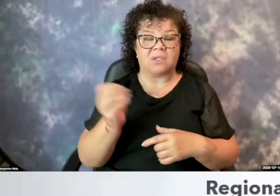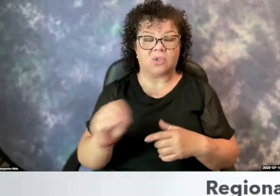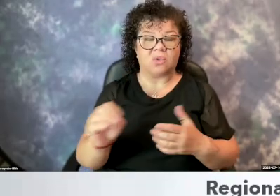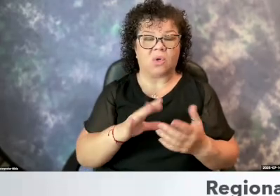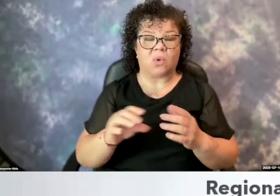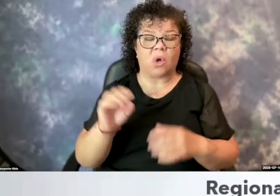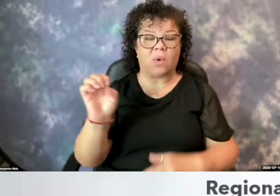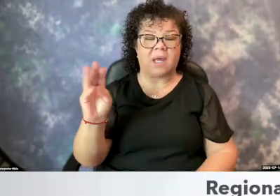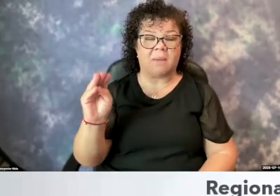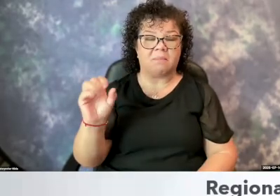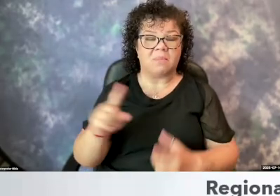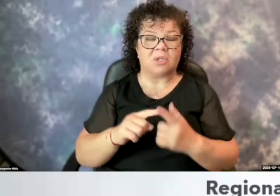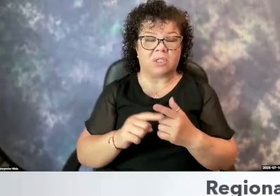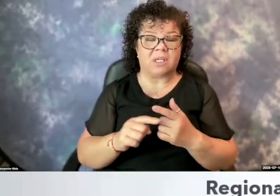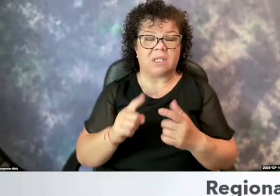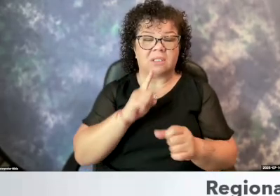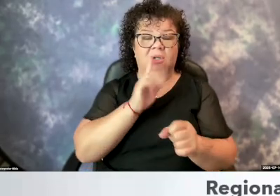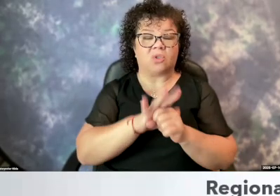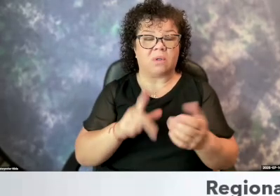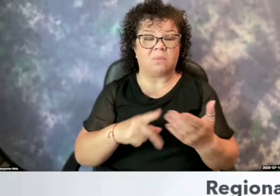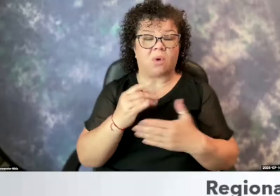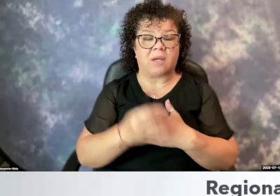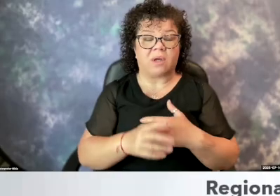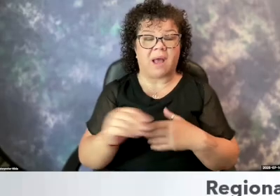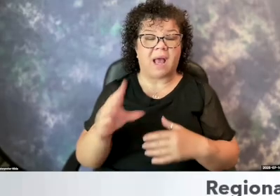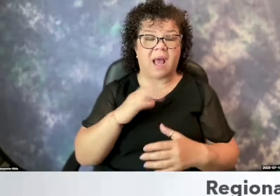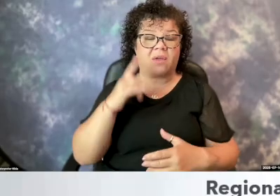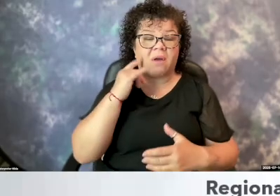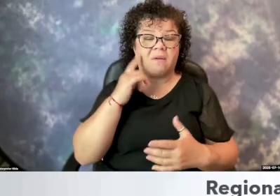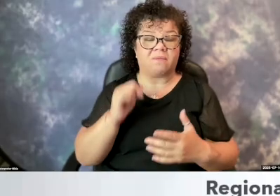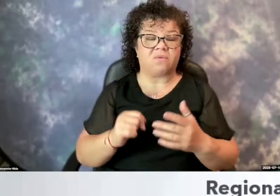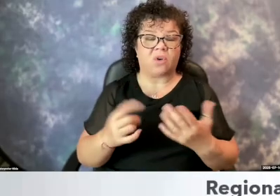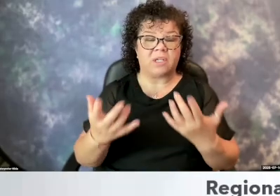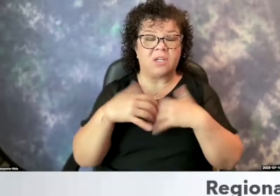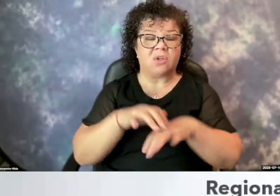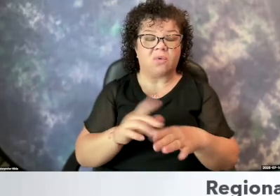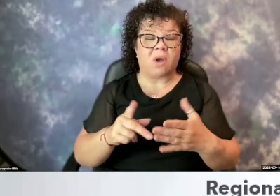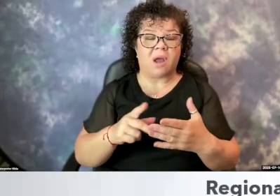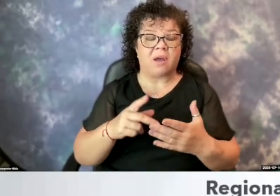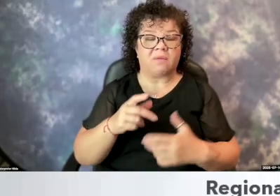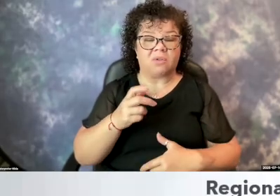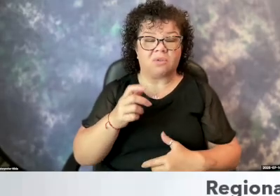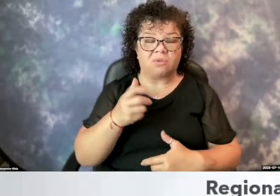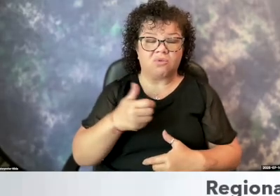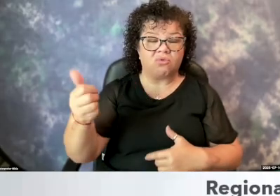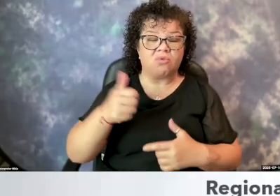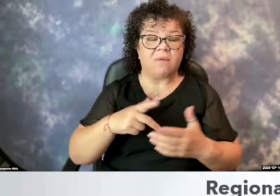Clean California, Zero-Emission Assurance Project, and the California Integrated Travel Project. On the right, we have